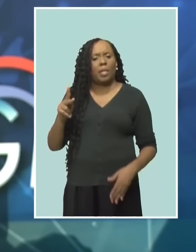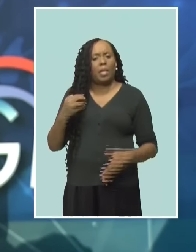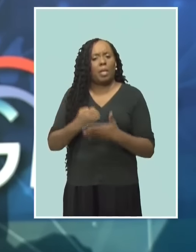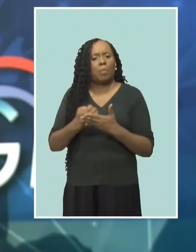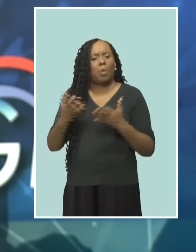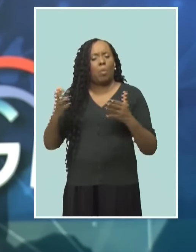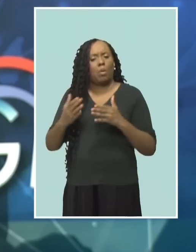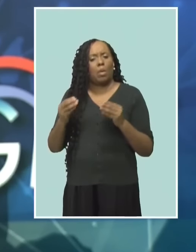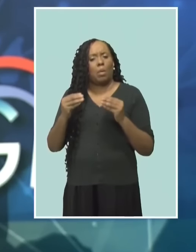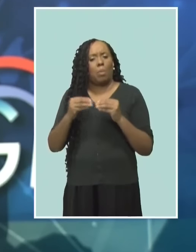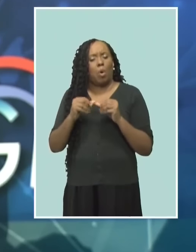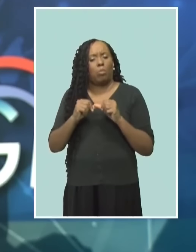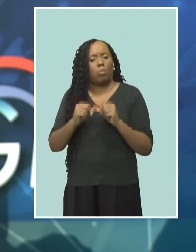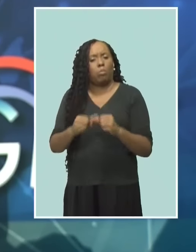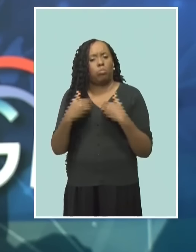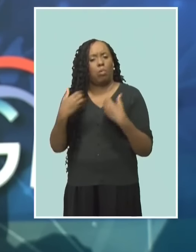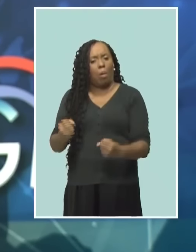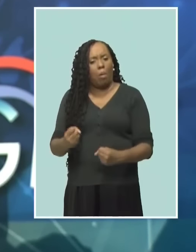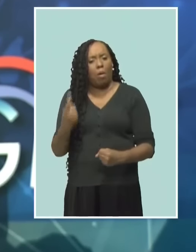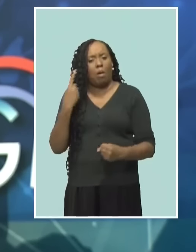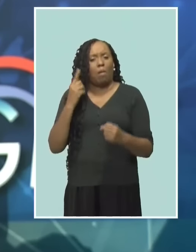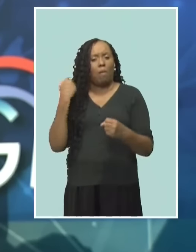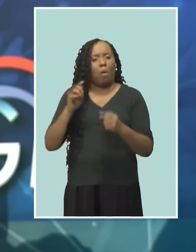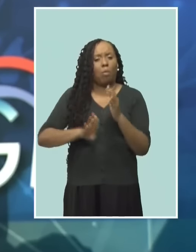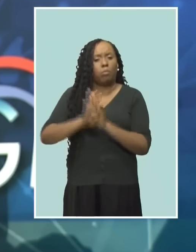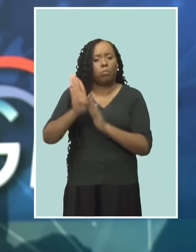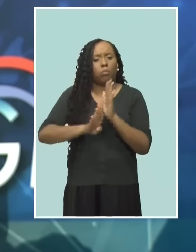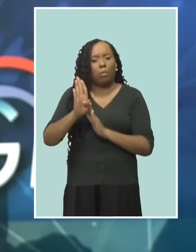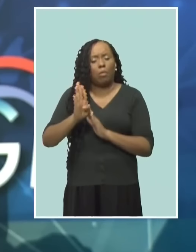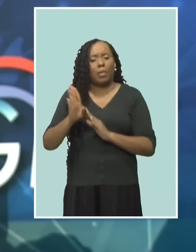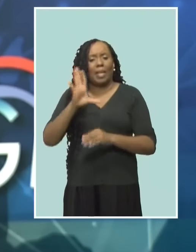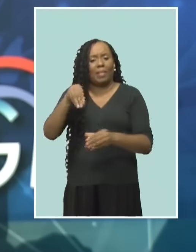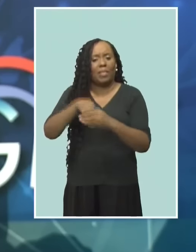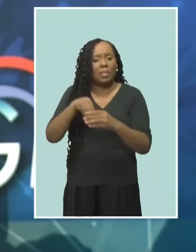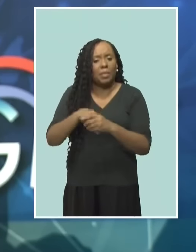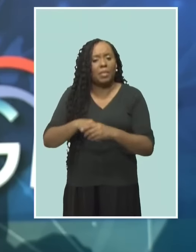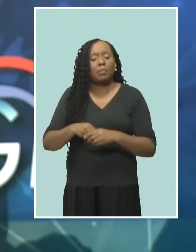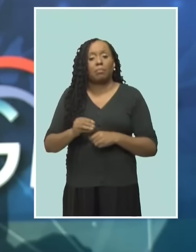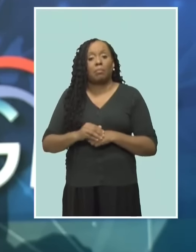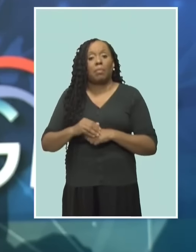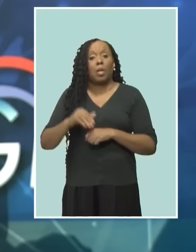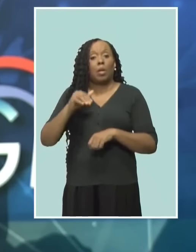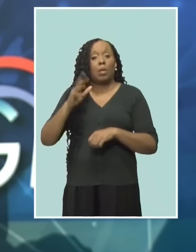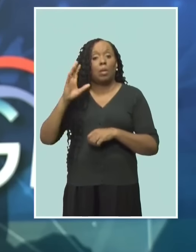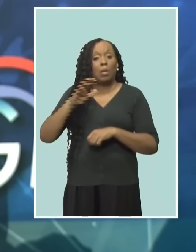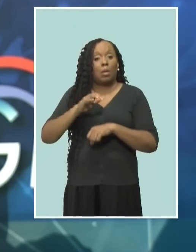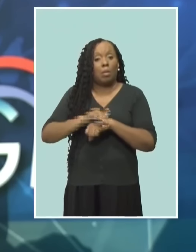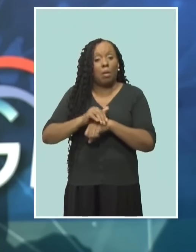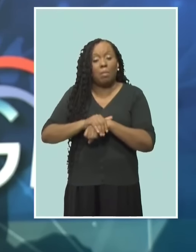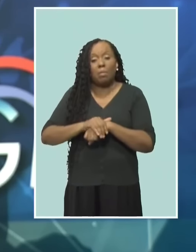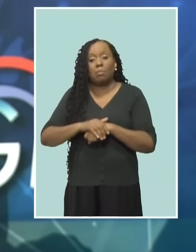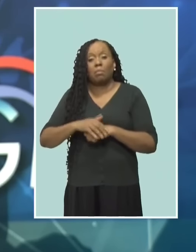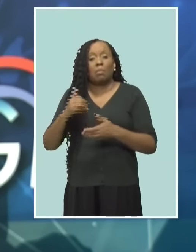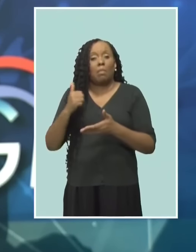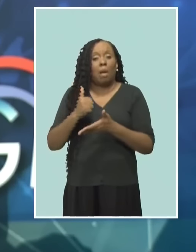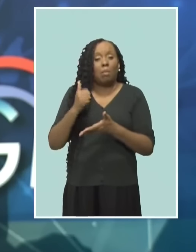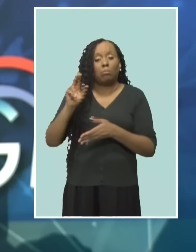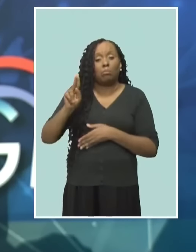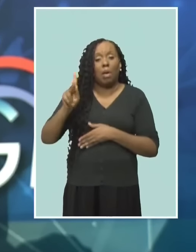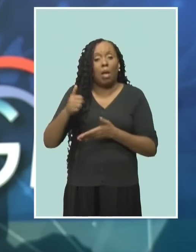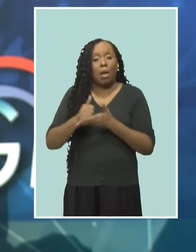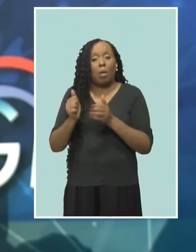driving investment to push growth. She says Britain will remain one of the largest providers of overseas development assistance. Ms.